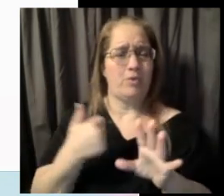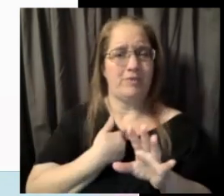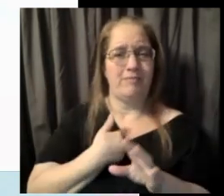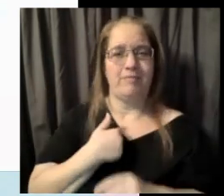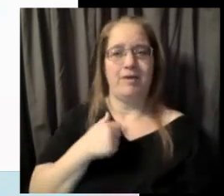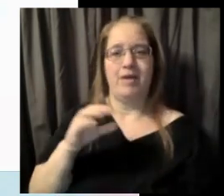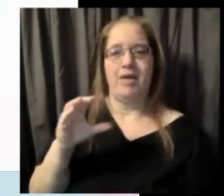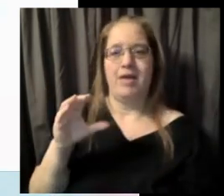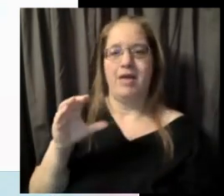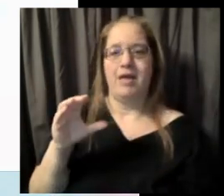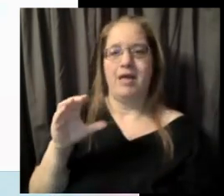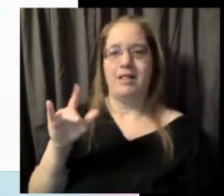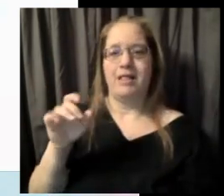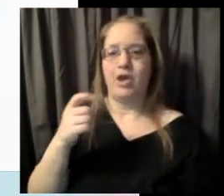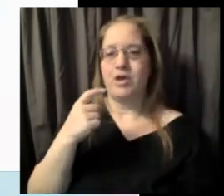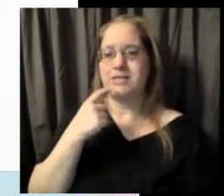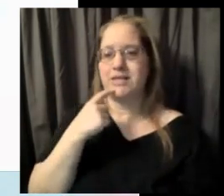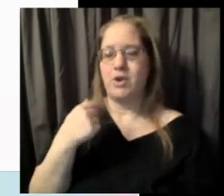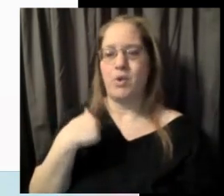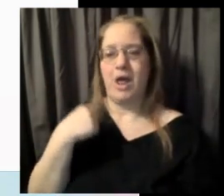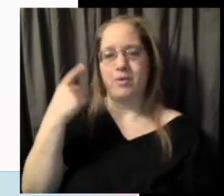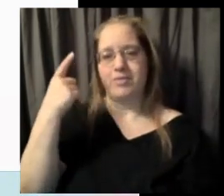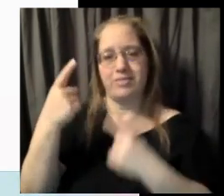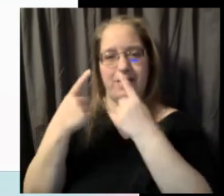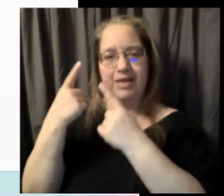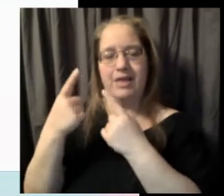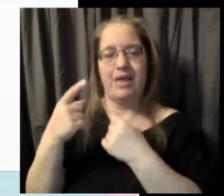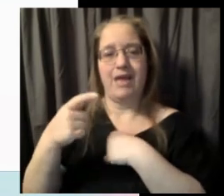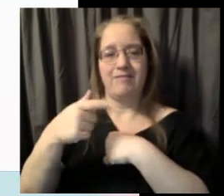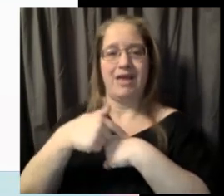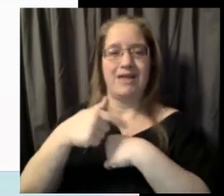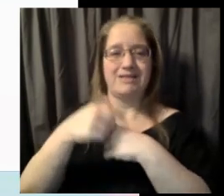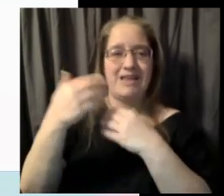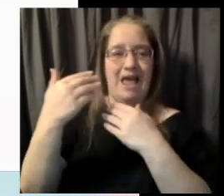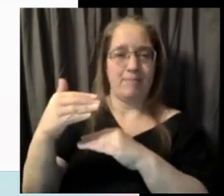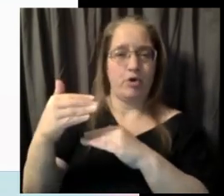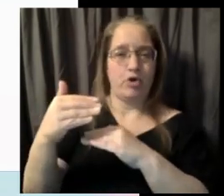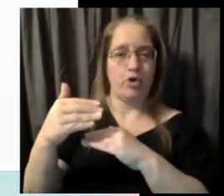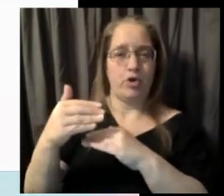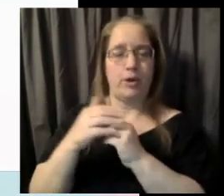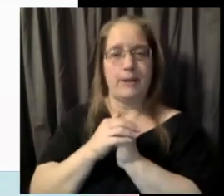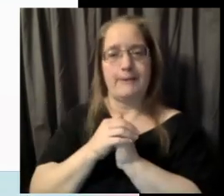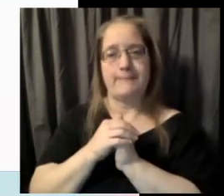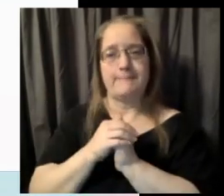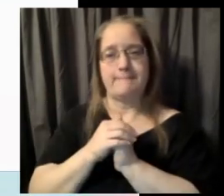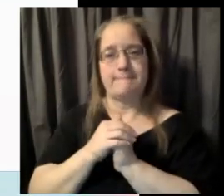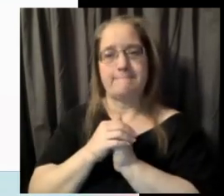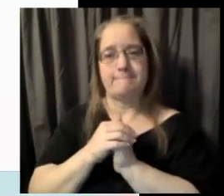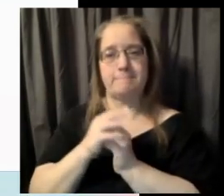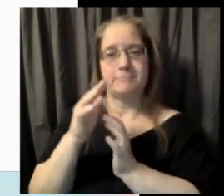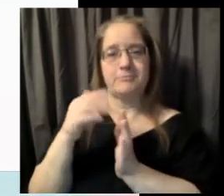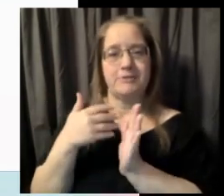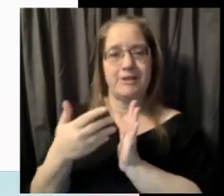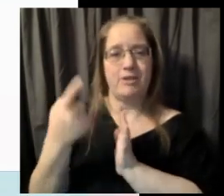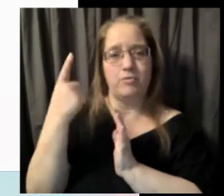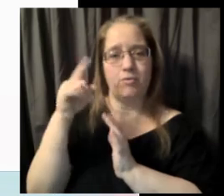Claire automatically shared exactly what I was thinking. Many times providing timers, that's kind of where my head went. Schedules